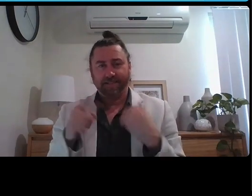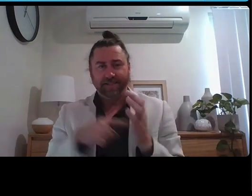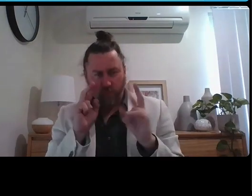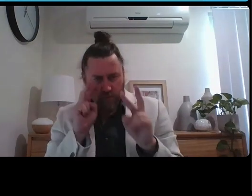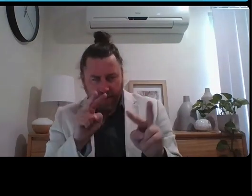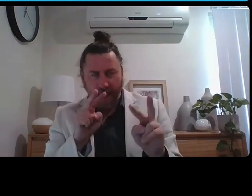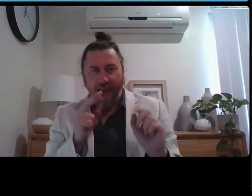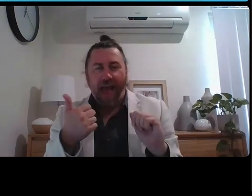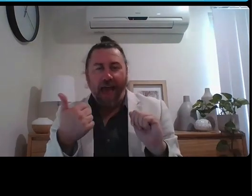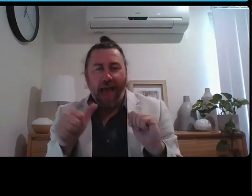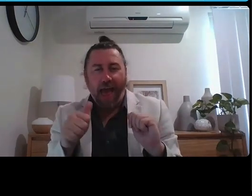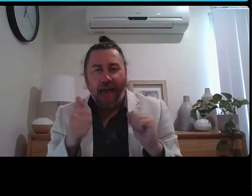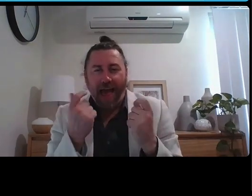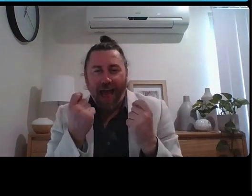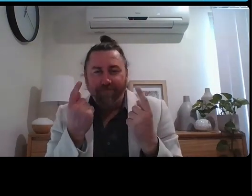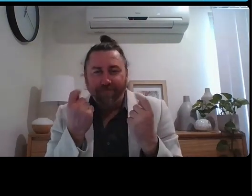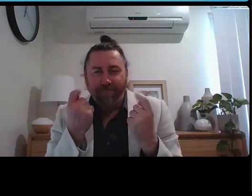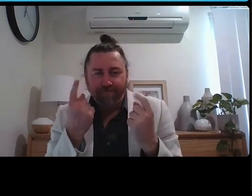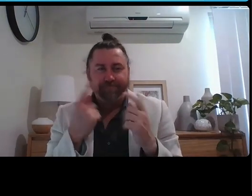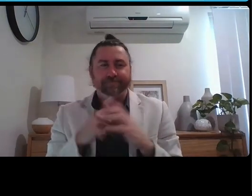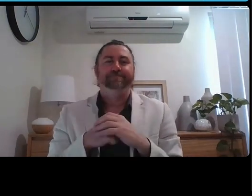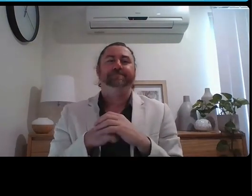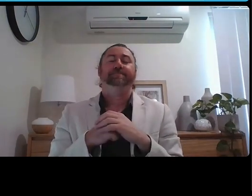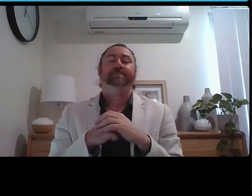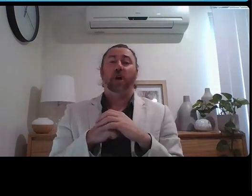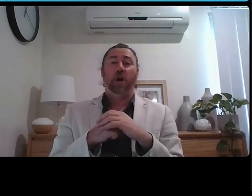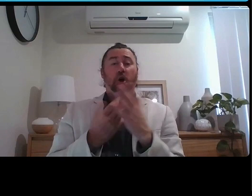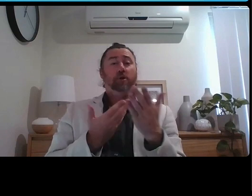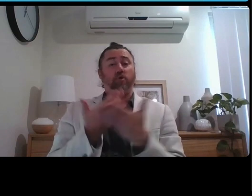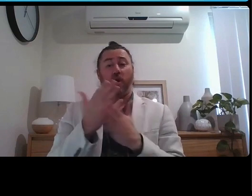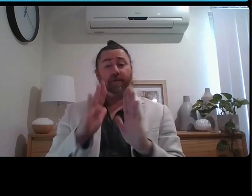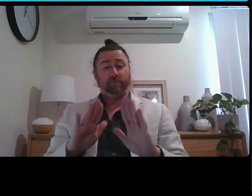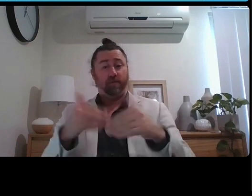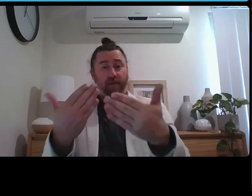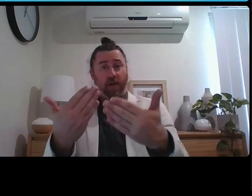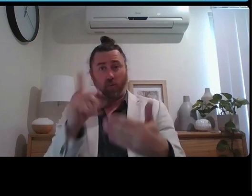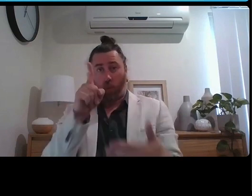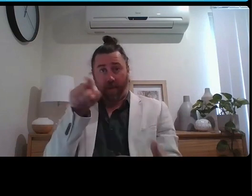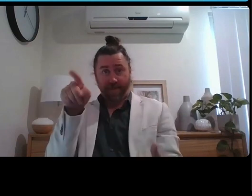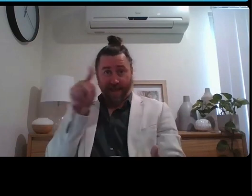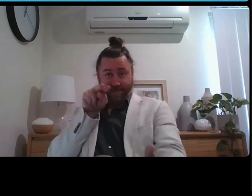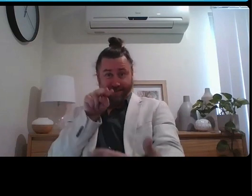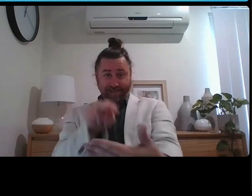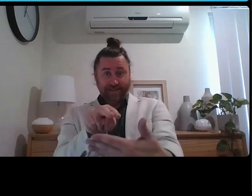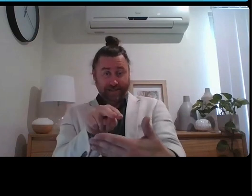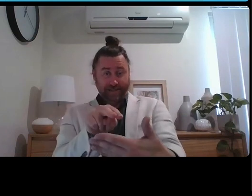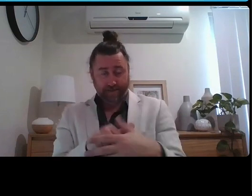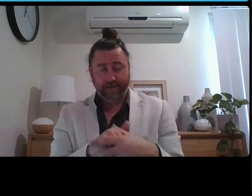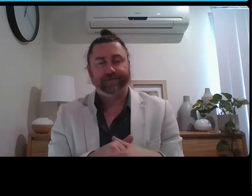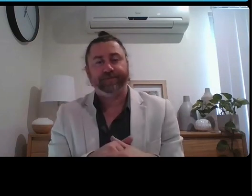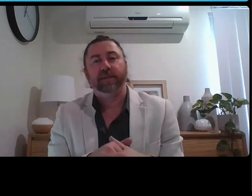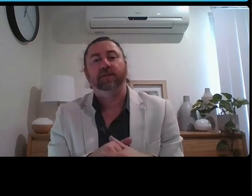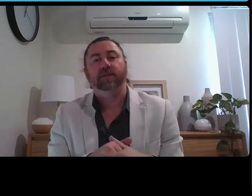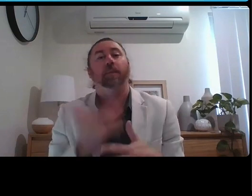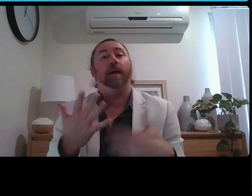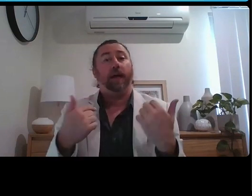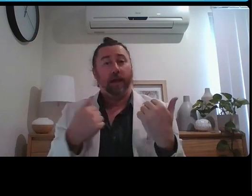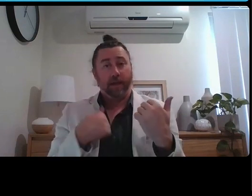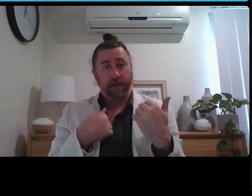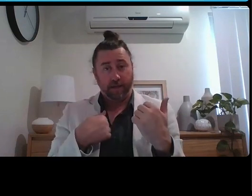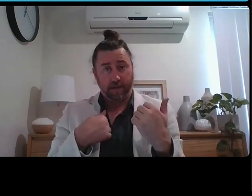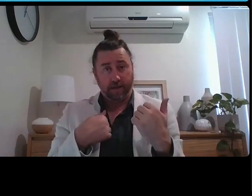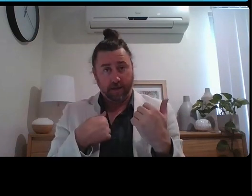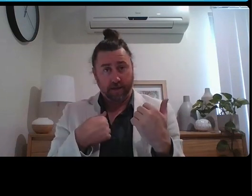event. Provide a preview. So in a nutshell, as discussed, we will be sending out